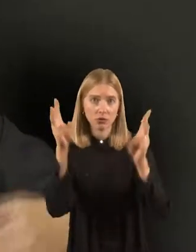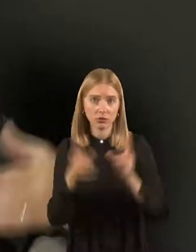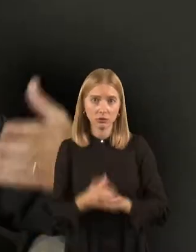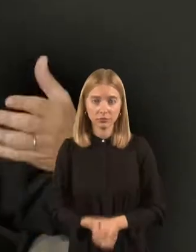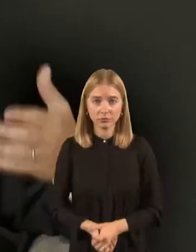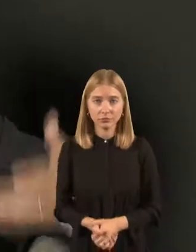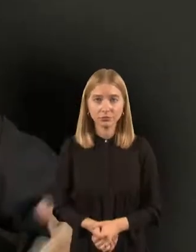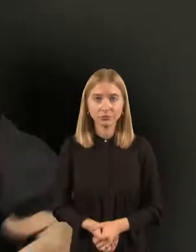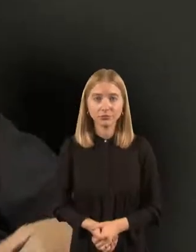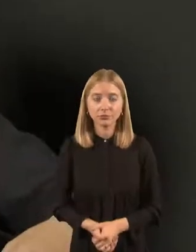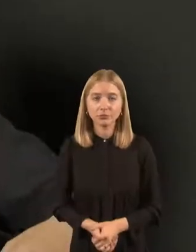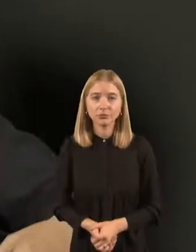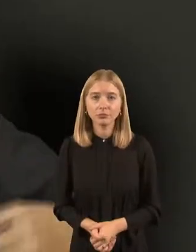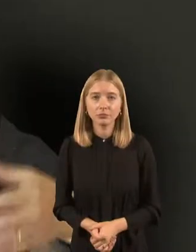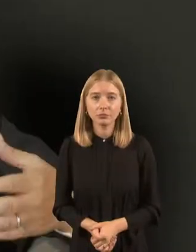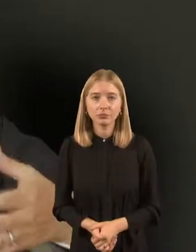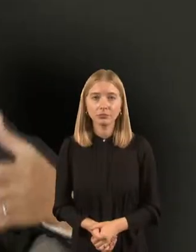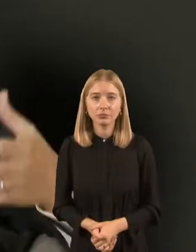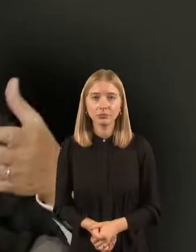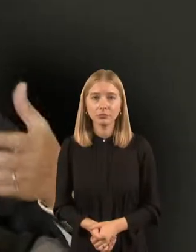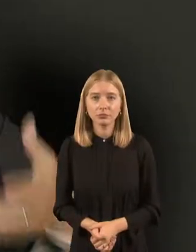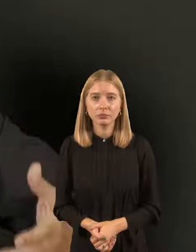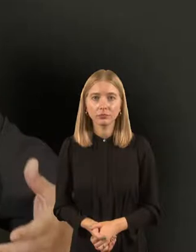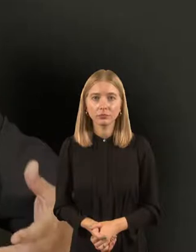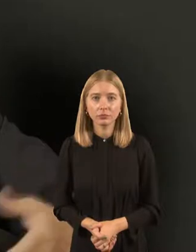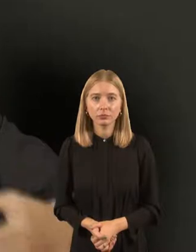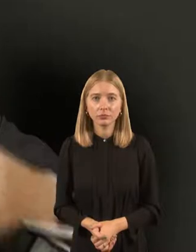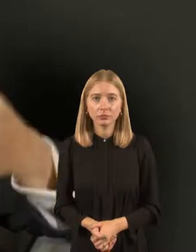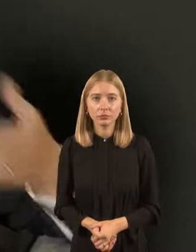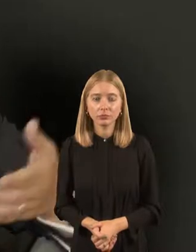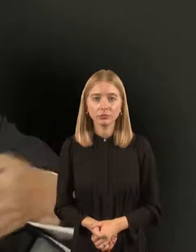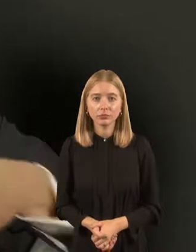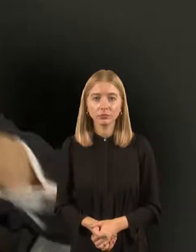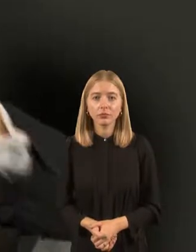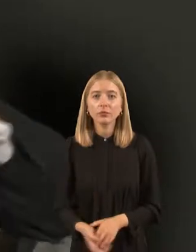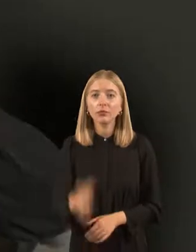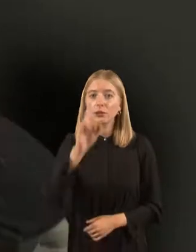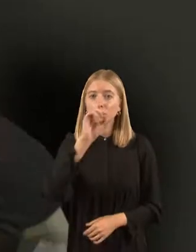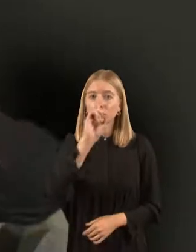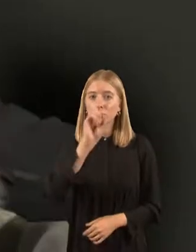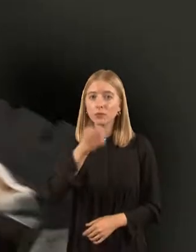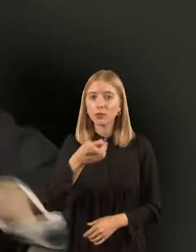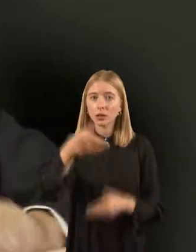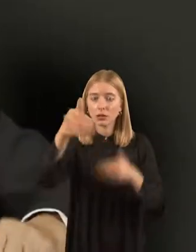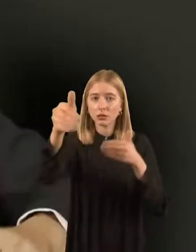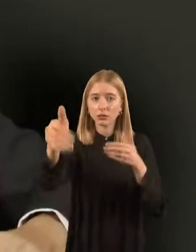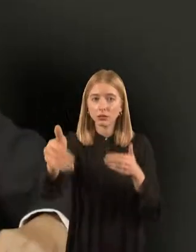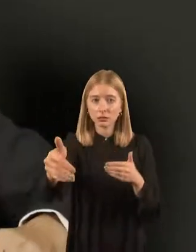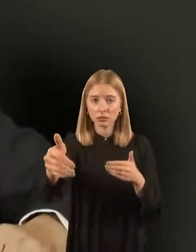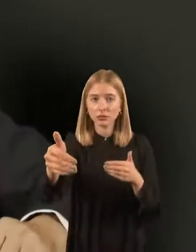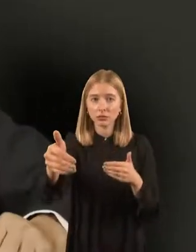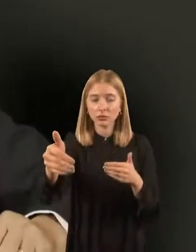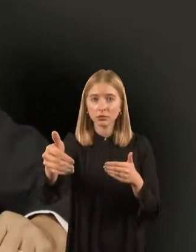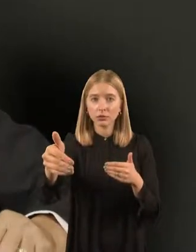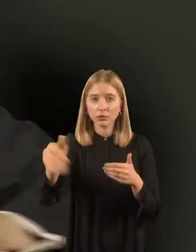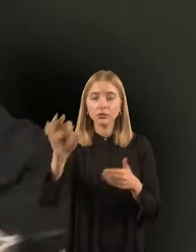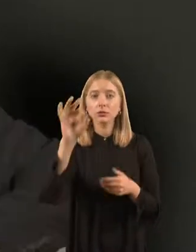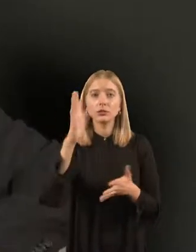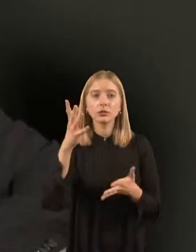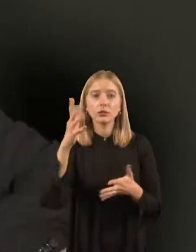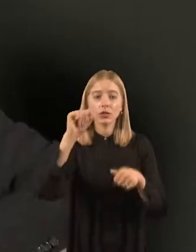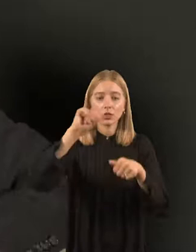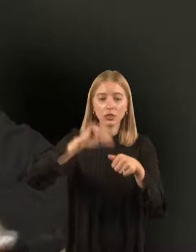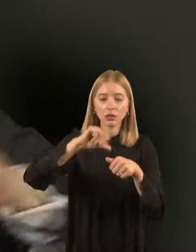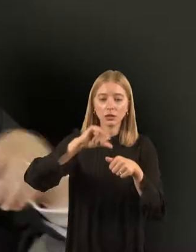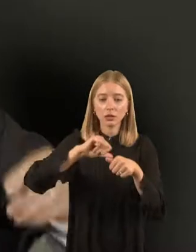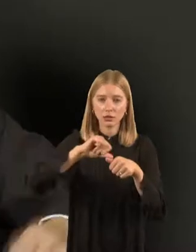2,700 premature deaths associated with diesel emissions because of the PM2.5